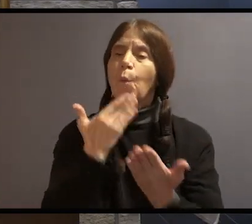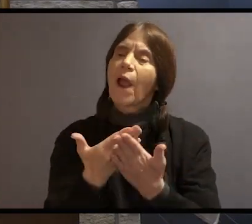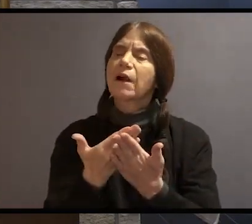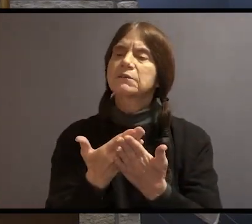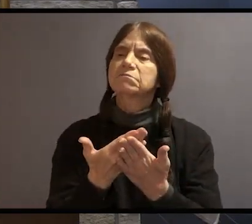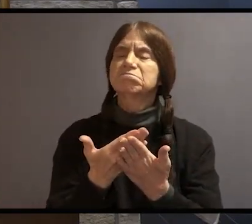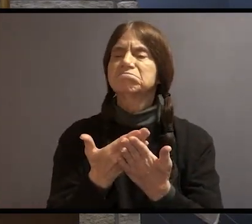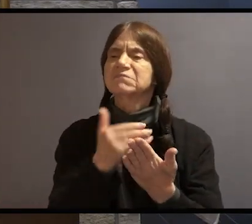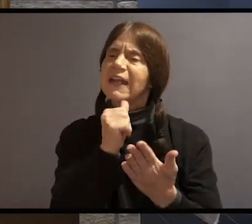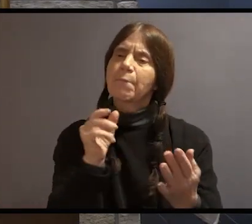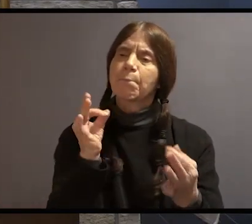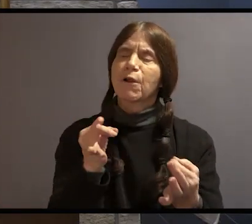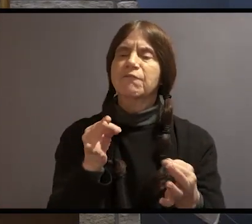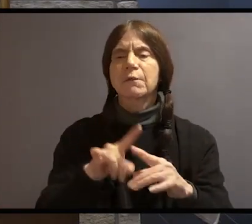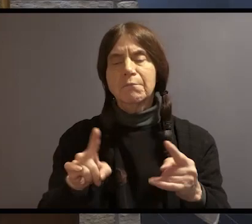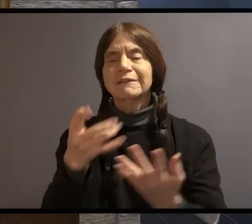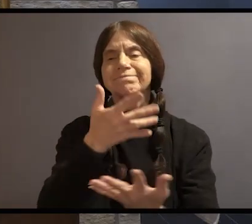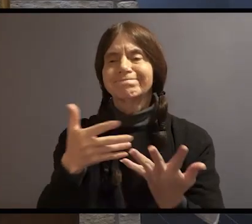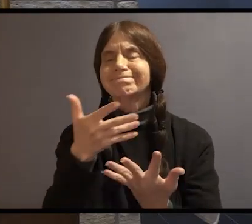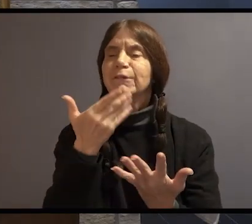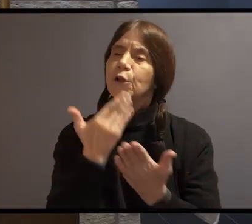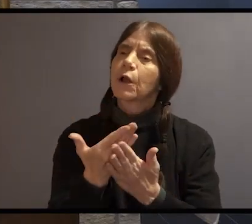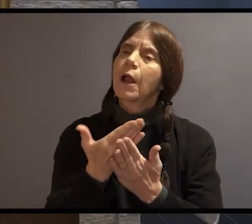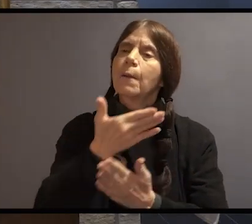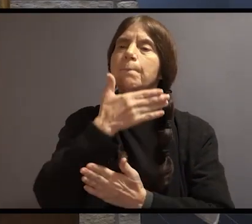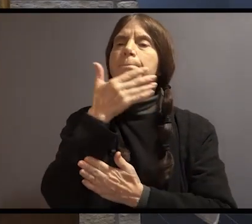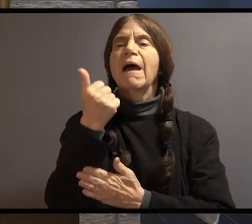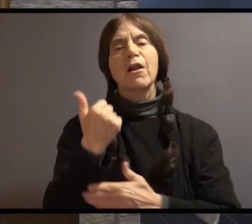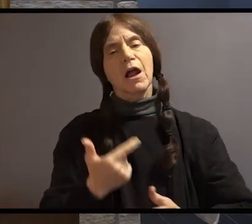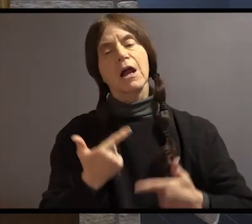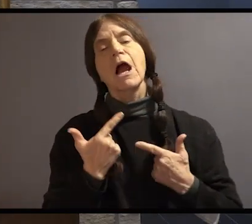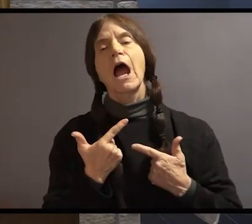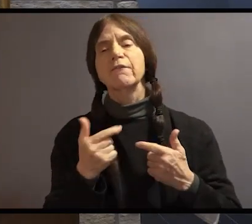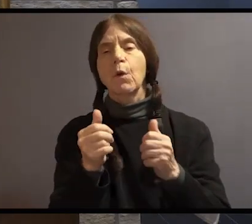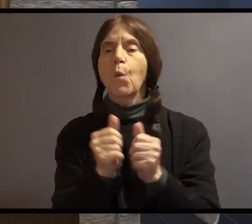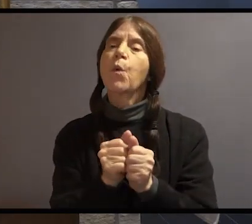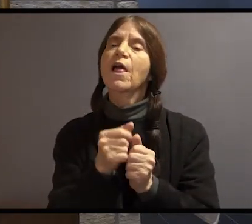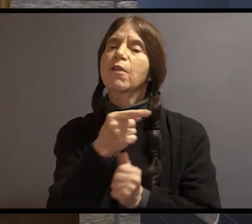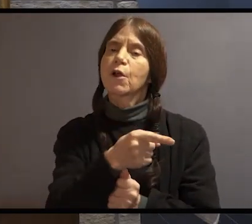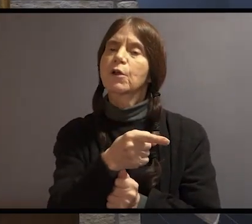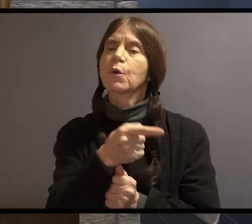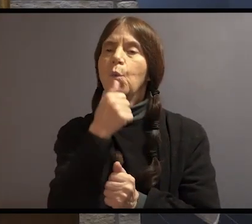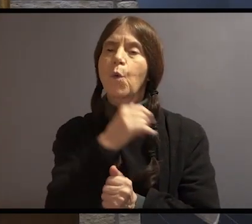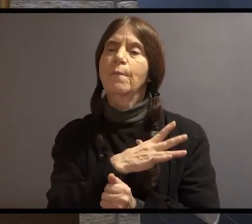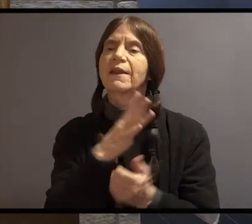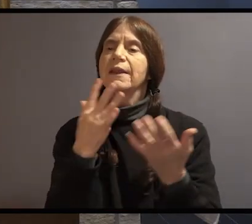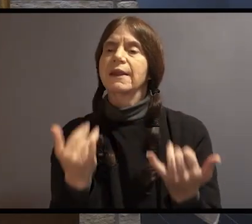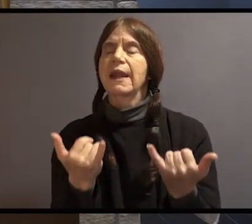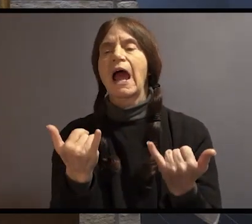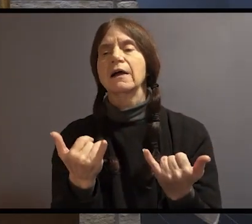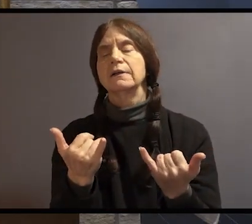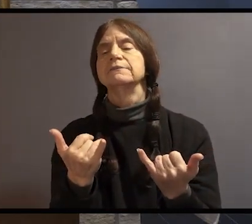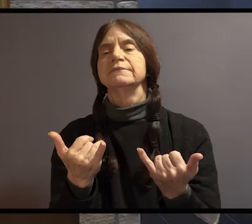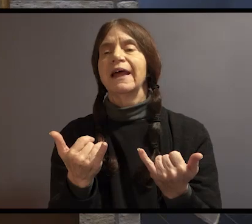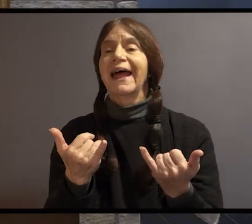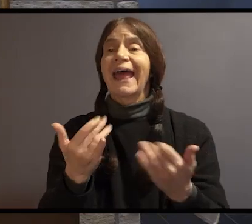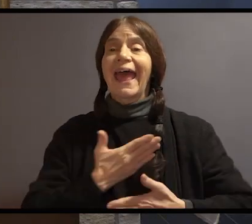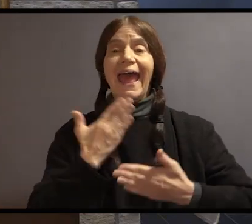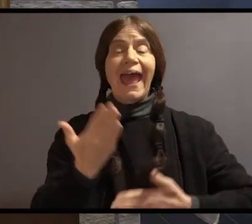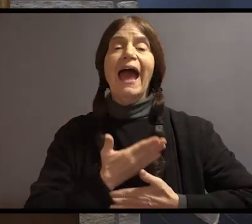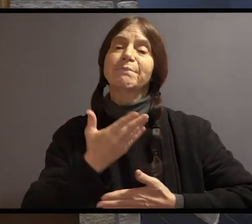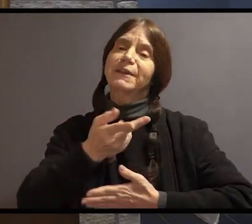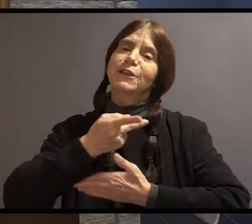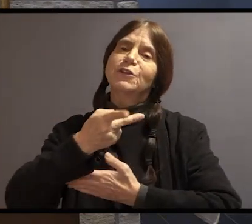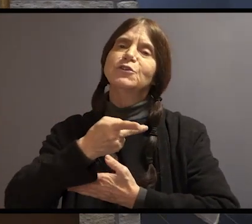perfectly. But oh, how much better life was with her than by himself. How happy they